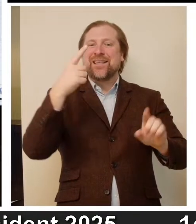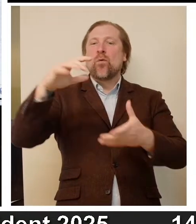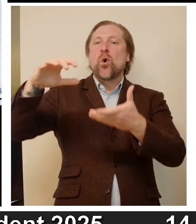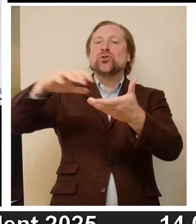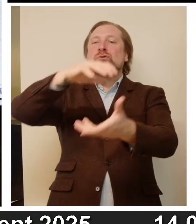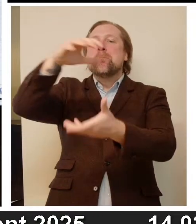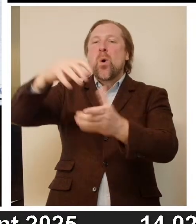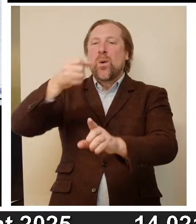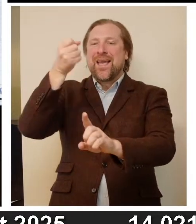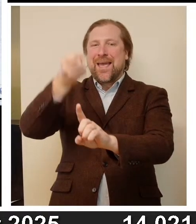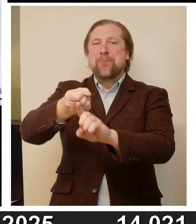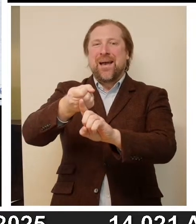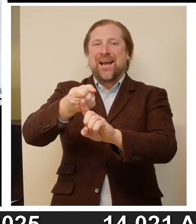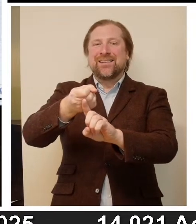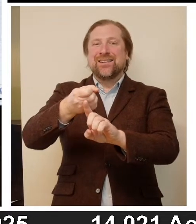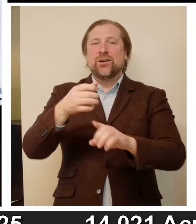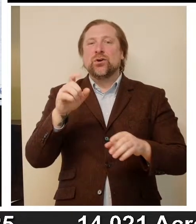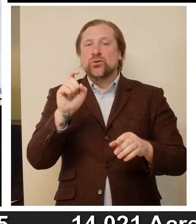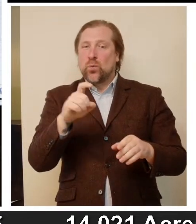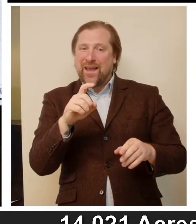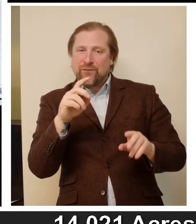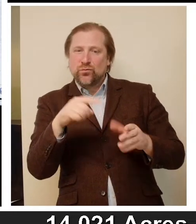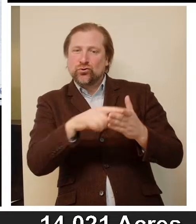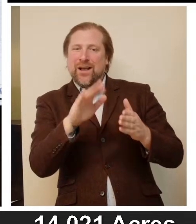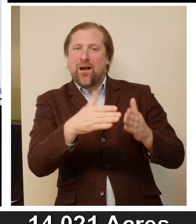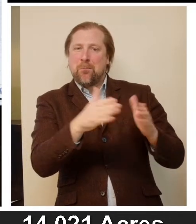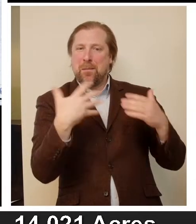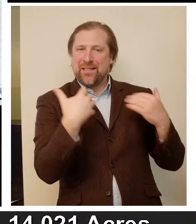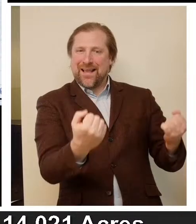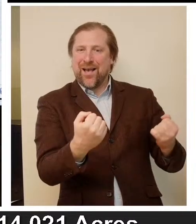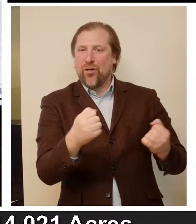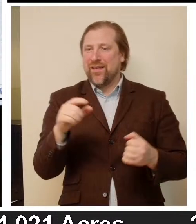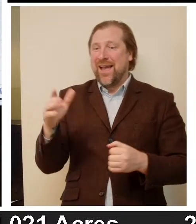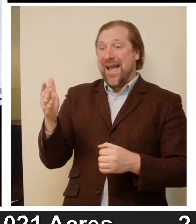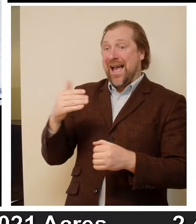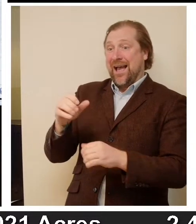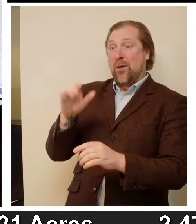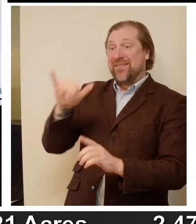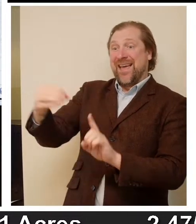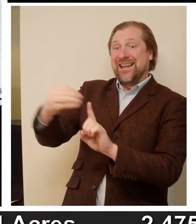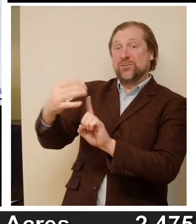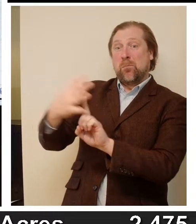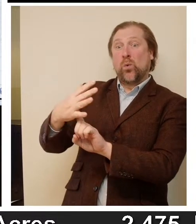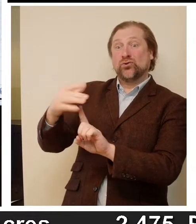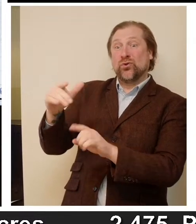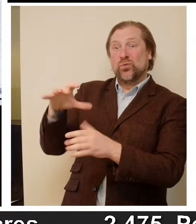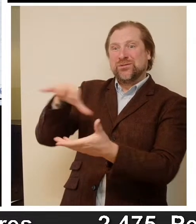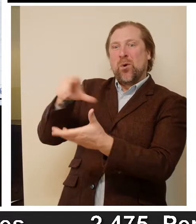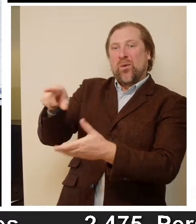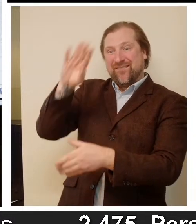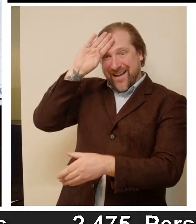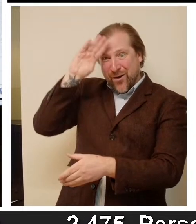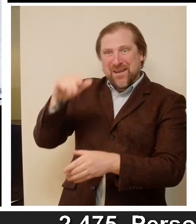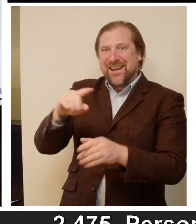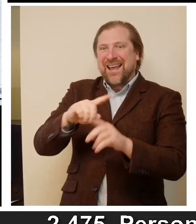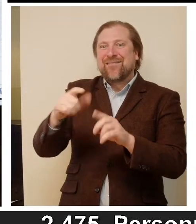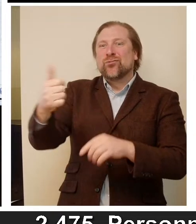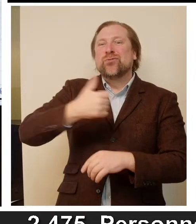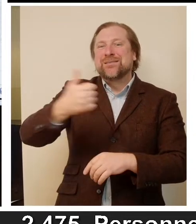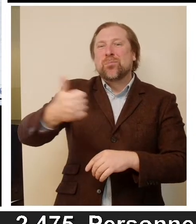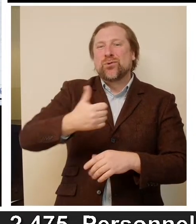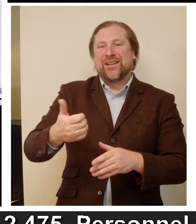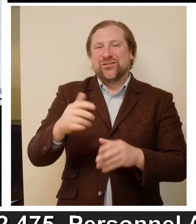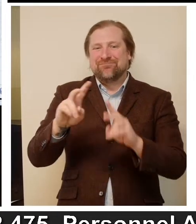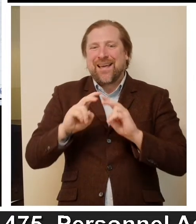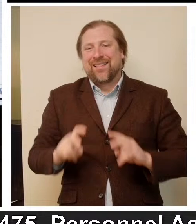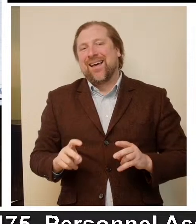impacts will lay down and impact the public health, our personnel exposure, and road and transportation systems. As we move into